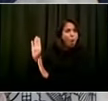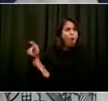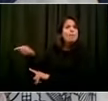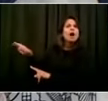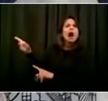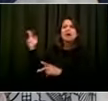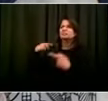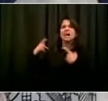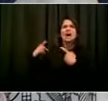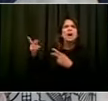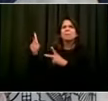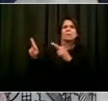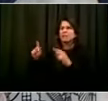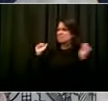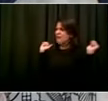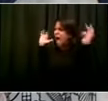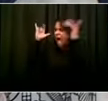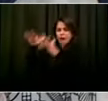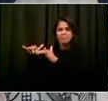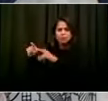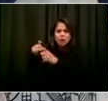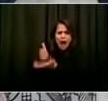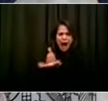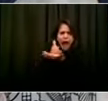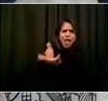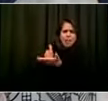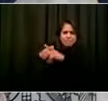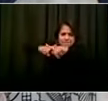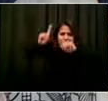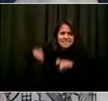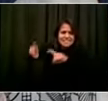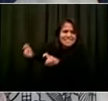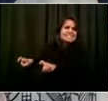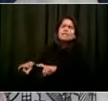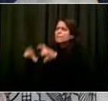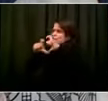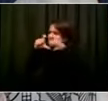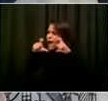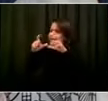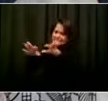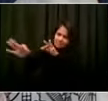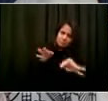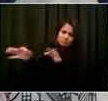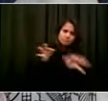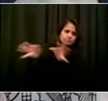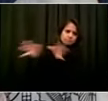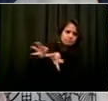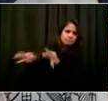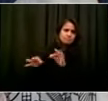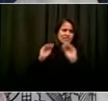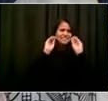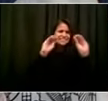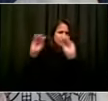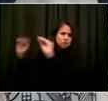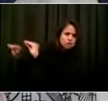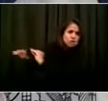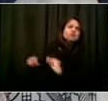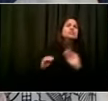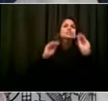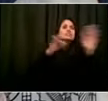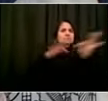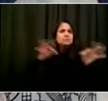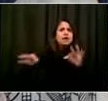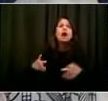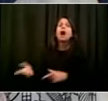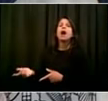around in a very quick time frame. The same thing happened in Soundview in the Bronx. The same thing happened in Southeast Queens. We were applying the